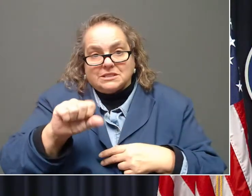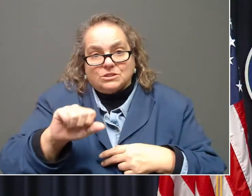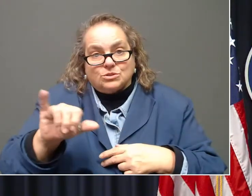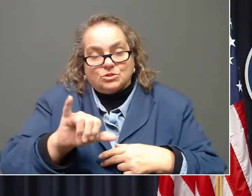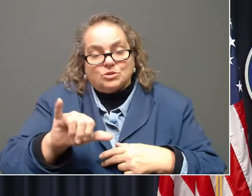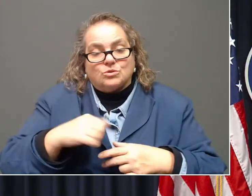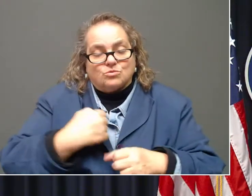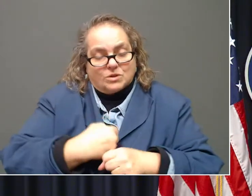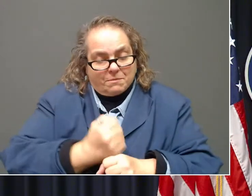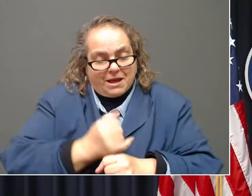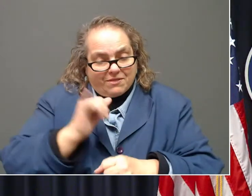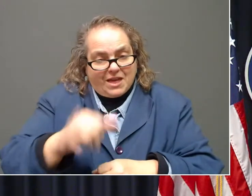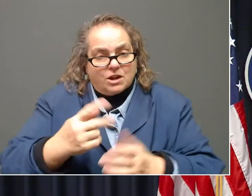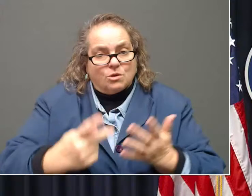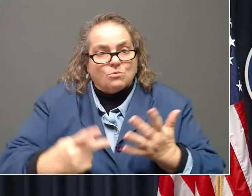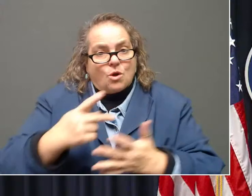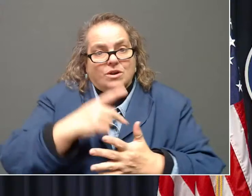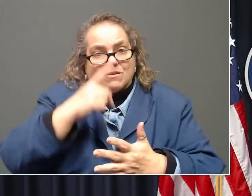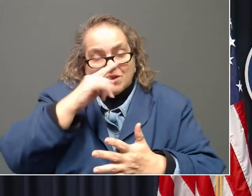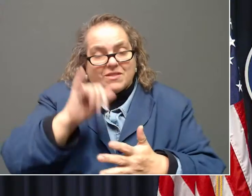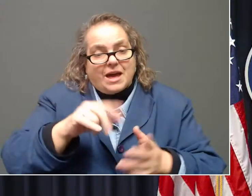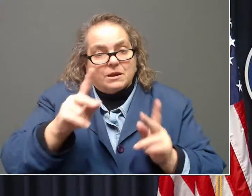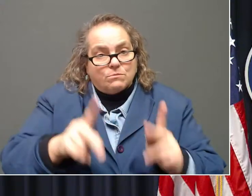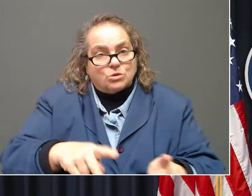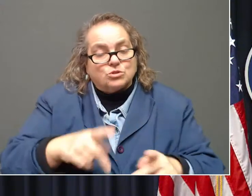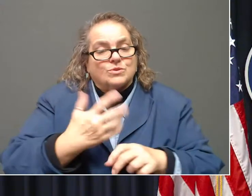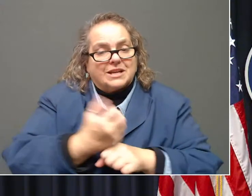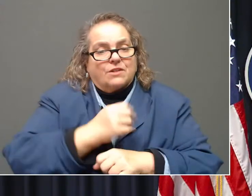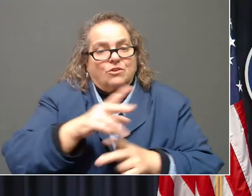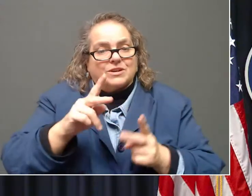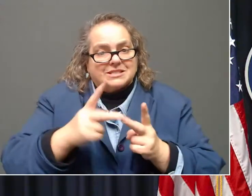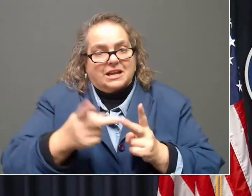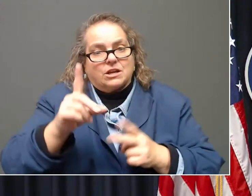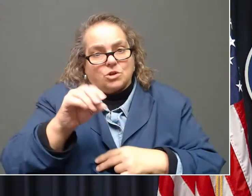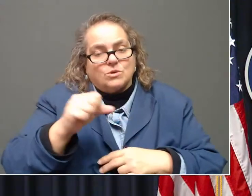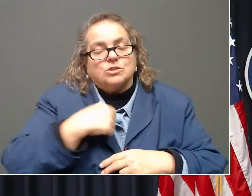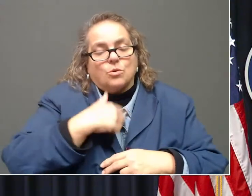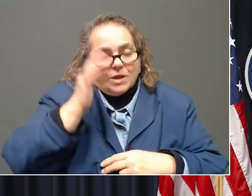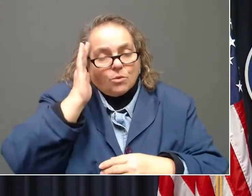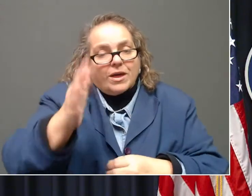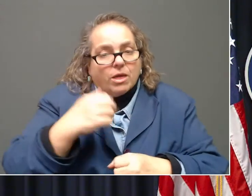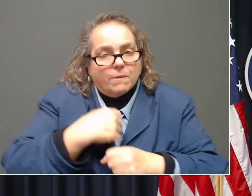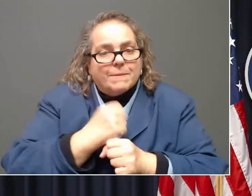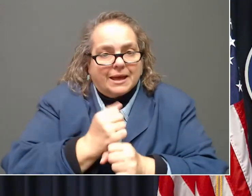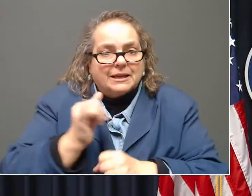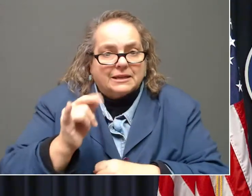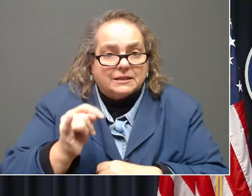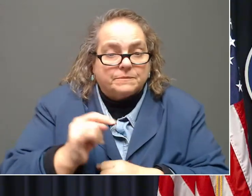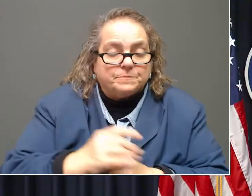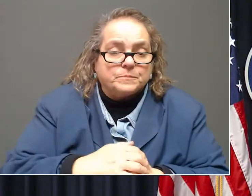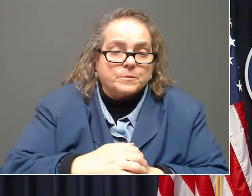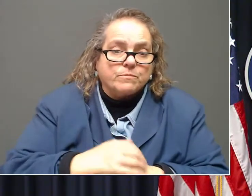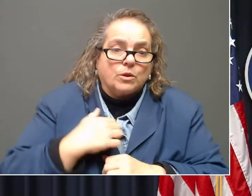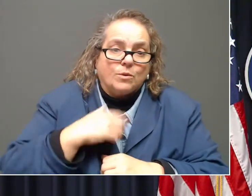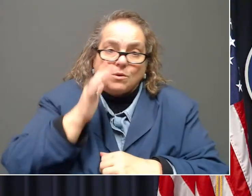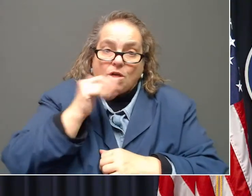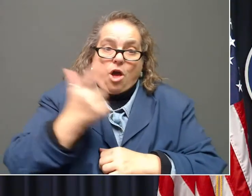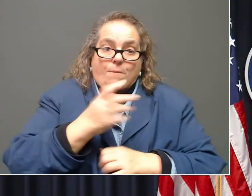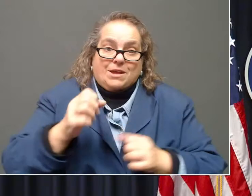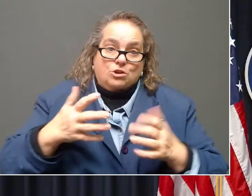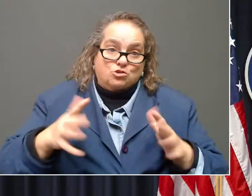drop 200,000 doses on us tomorrow, we're ready. We are ready to get them out. Our challenge is our supply.